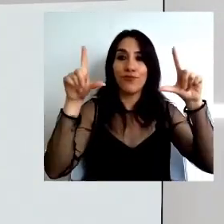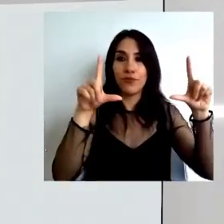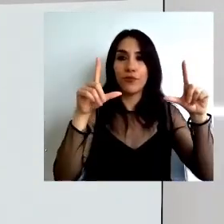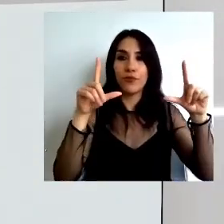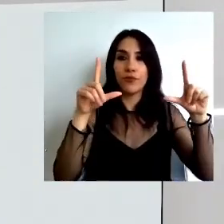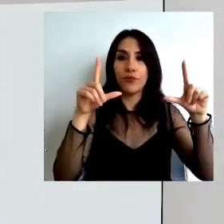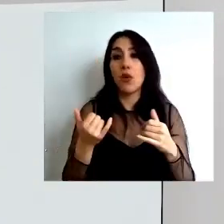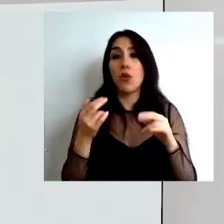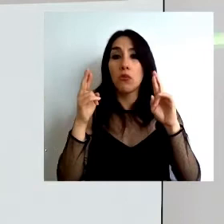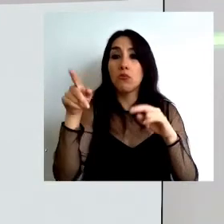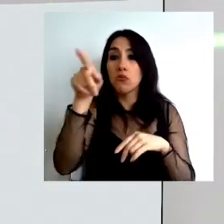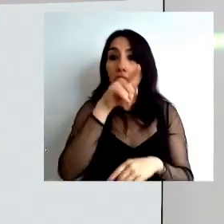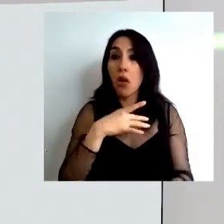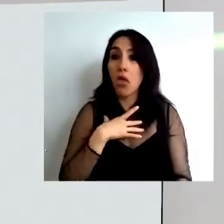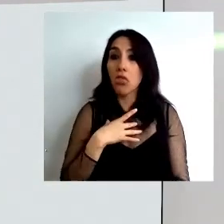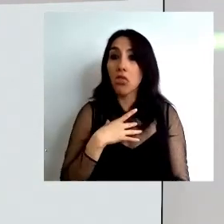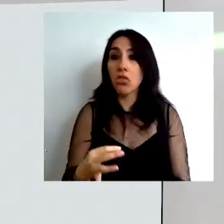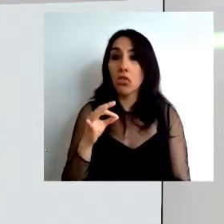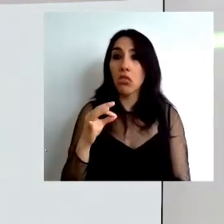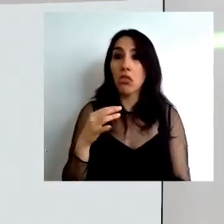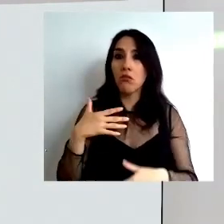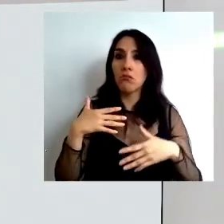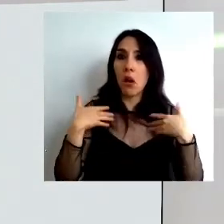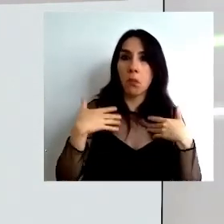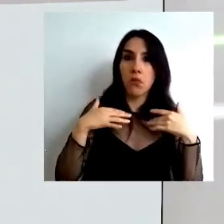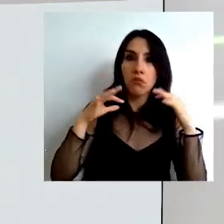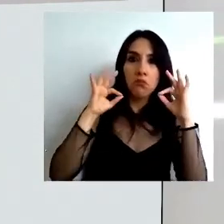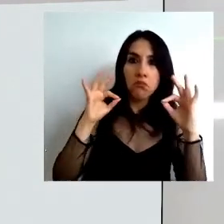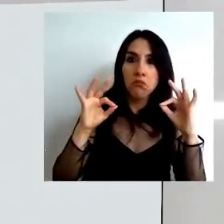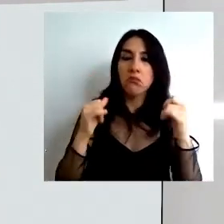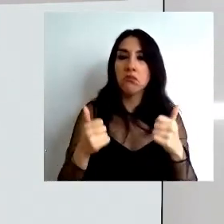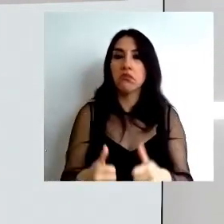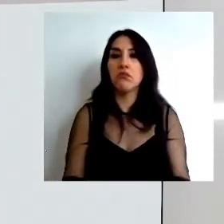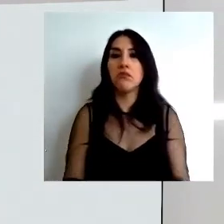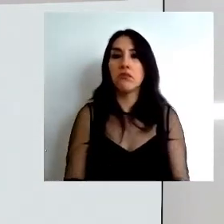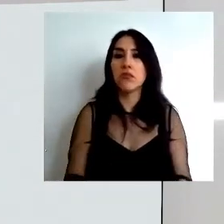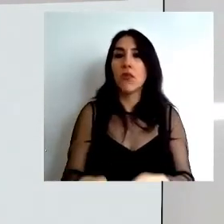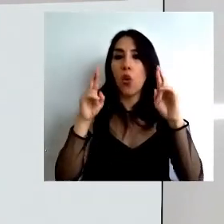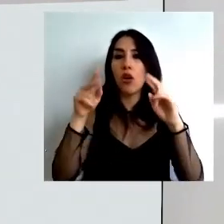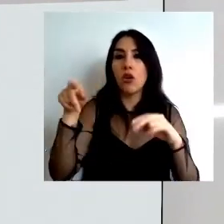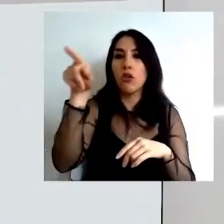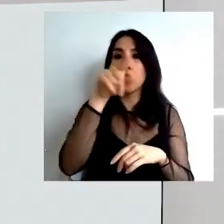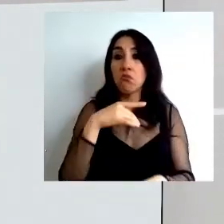got away with some key messages, or perhaps some of these key questions can be helpful for you as well.